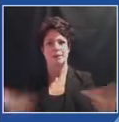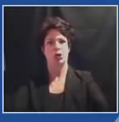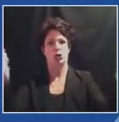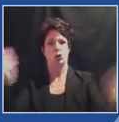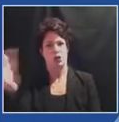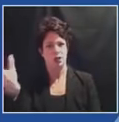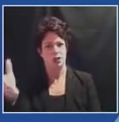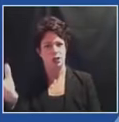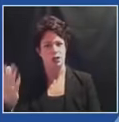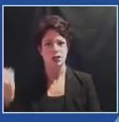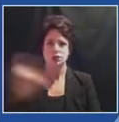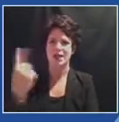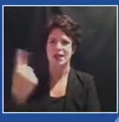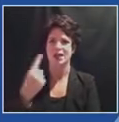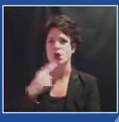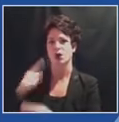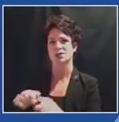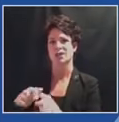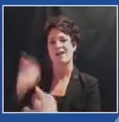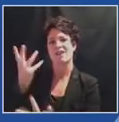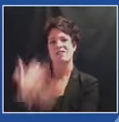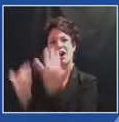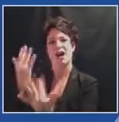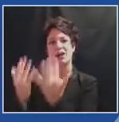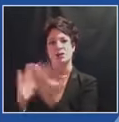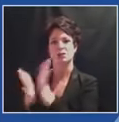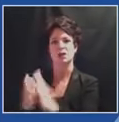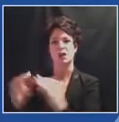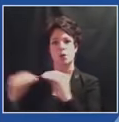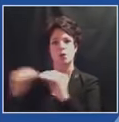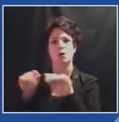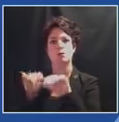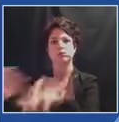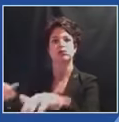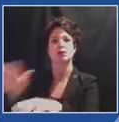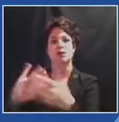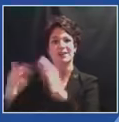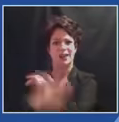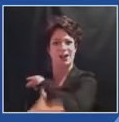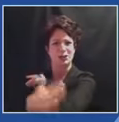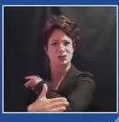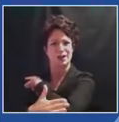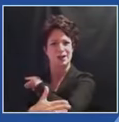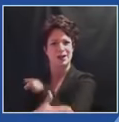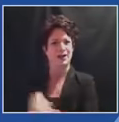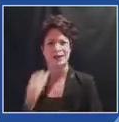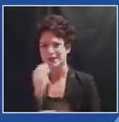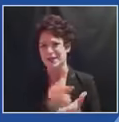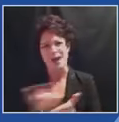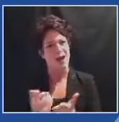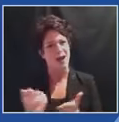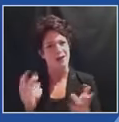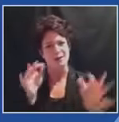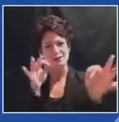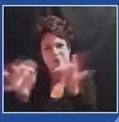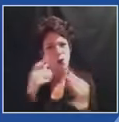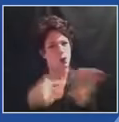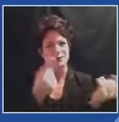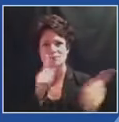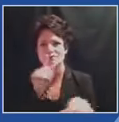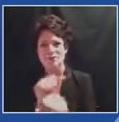as fires, quote, fires flaring up in the country. That's just not an honest assessment of what's happening.